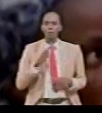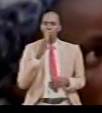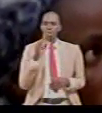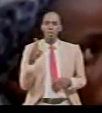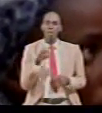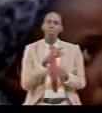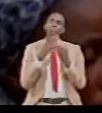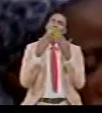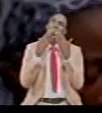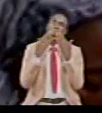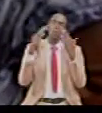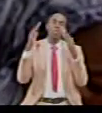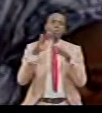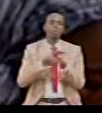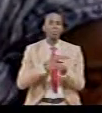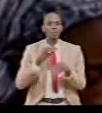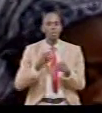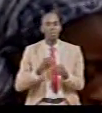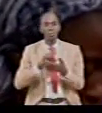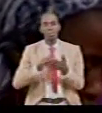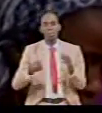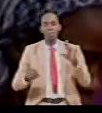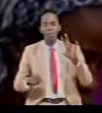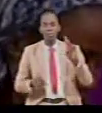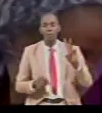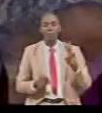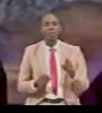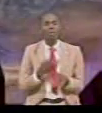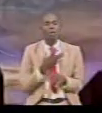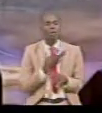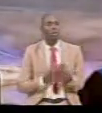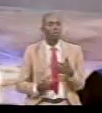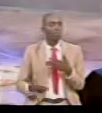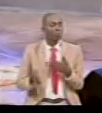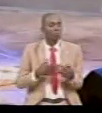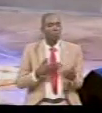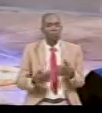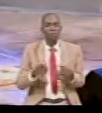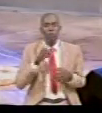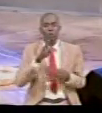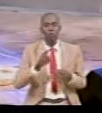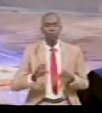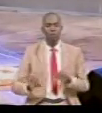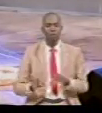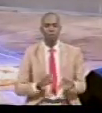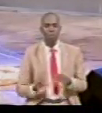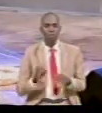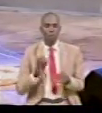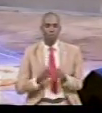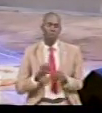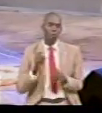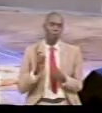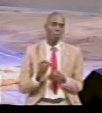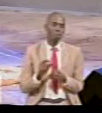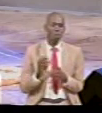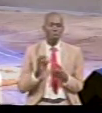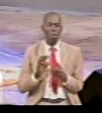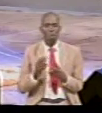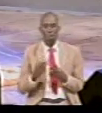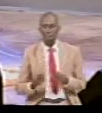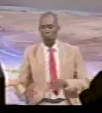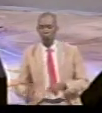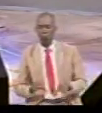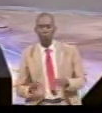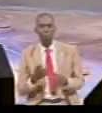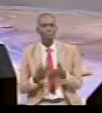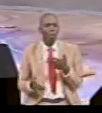verse 17. In verse 17 it says, and whatsoever ye do in word or deed,